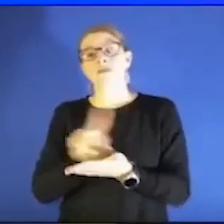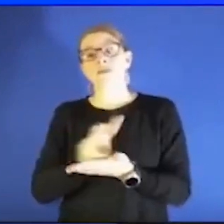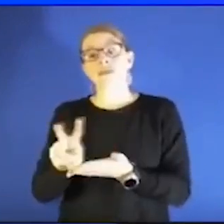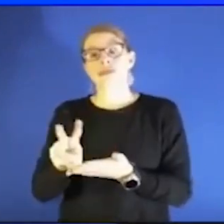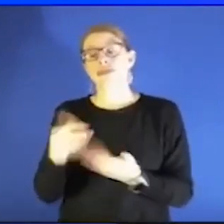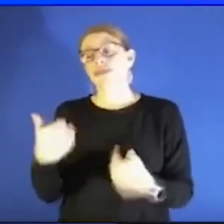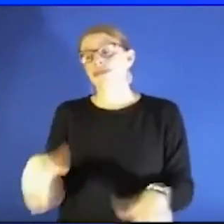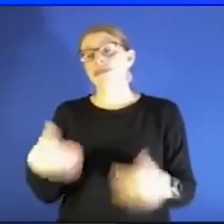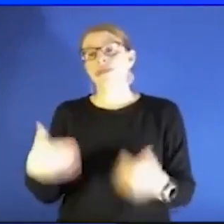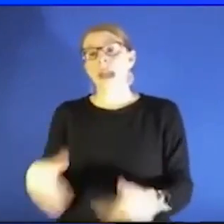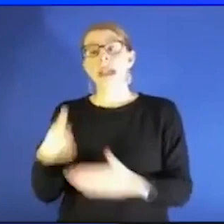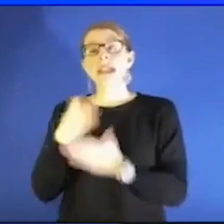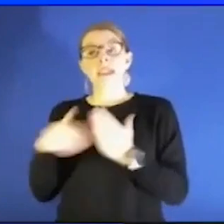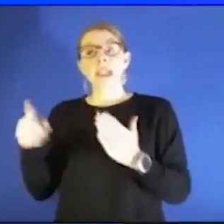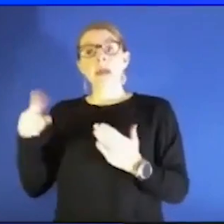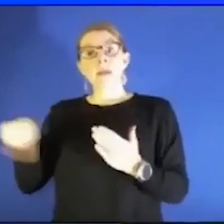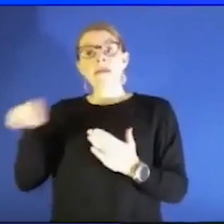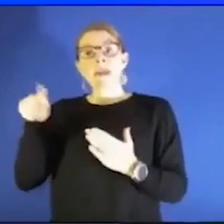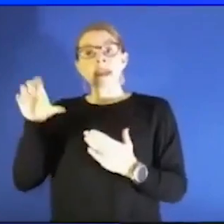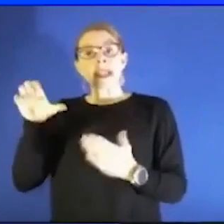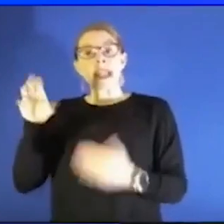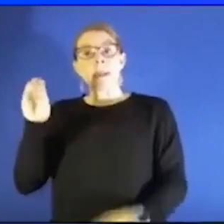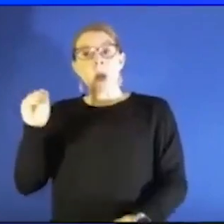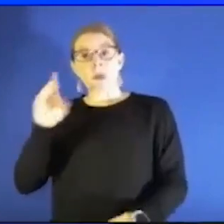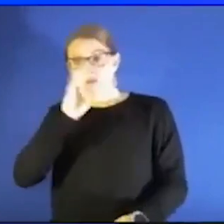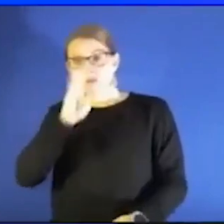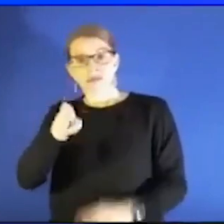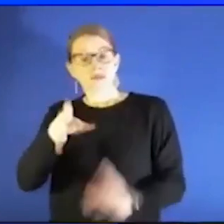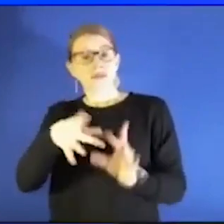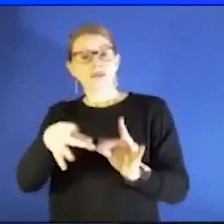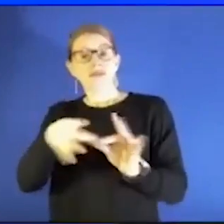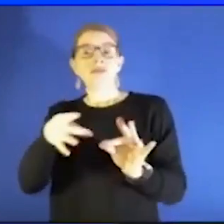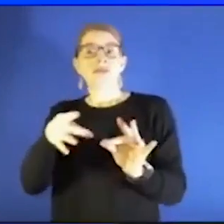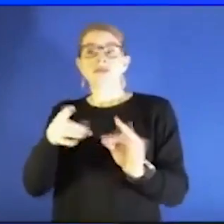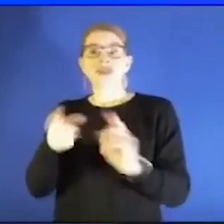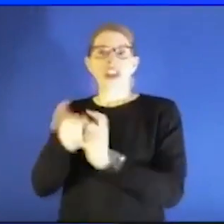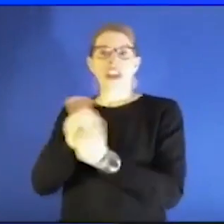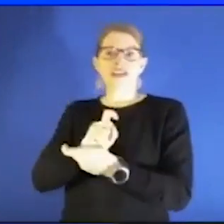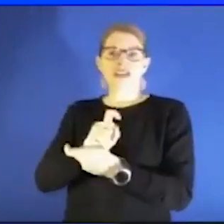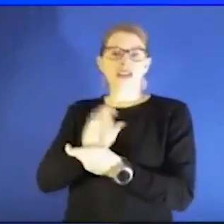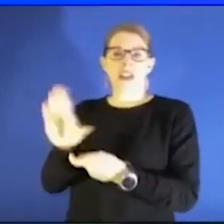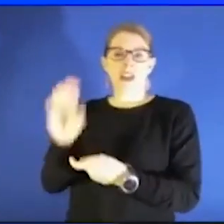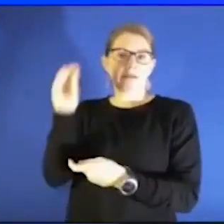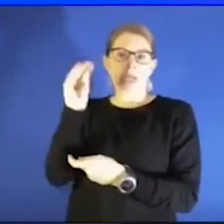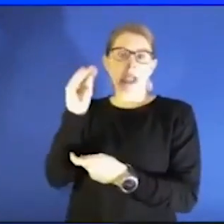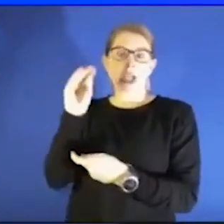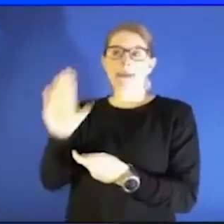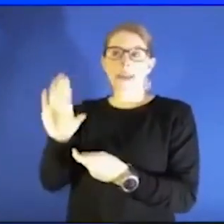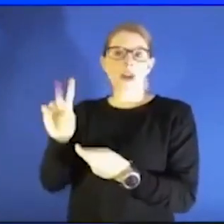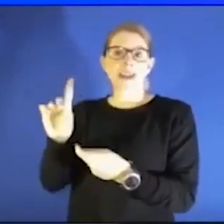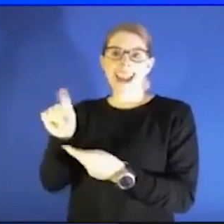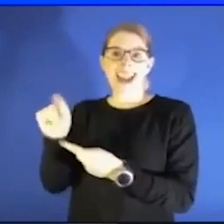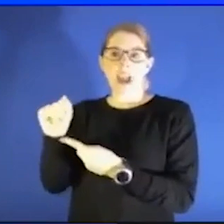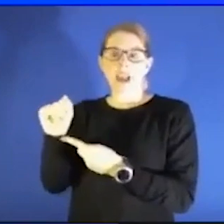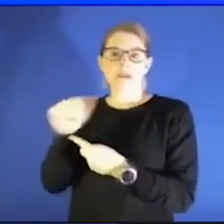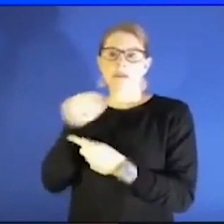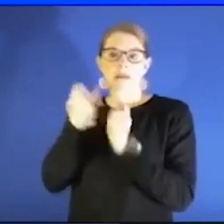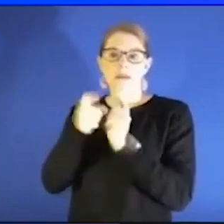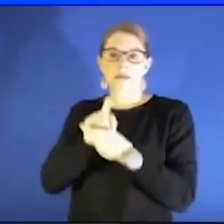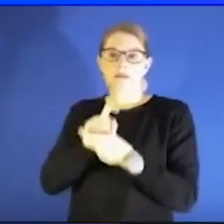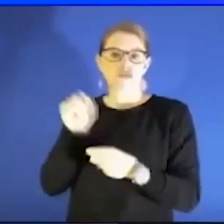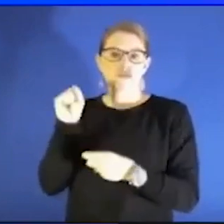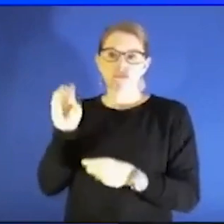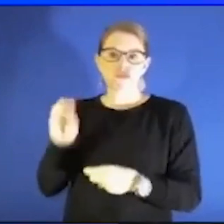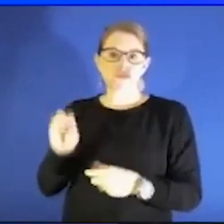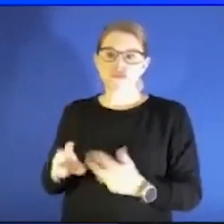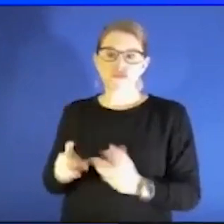some of that, and that's not changed. We've seen, we had great data presented, and that has really, we've